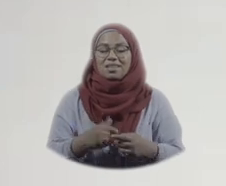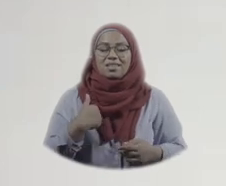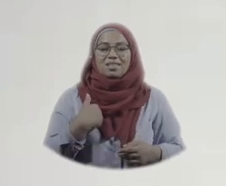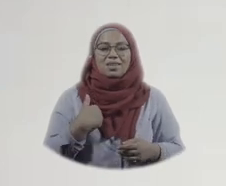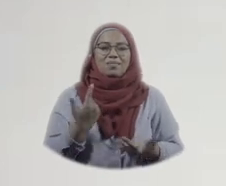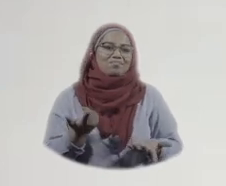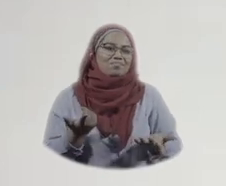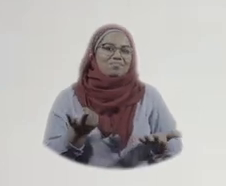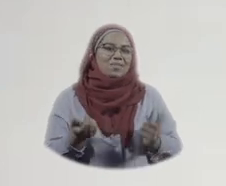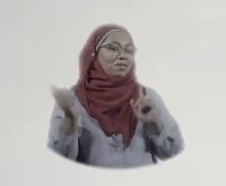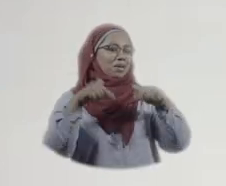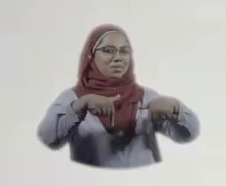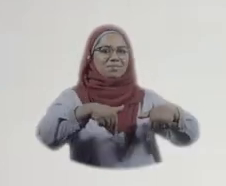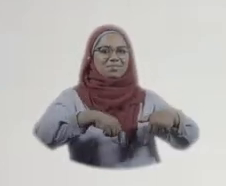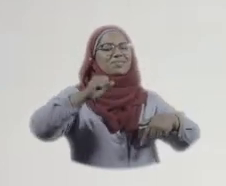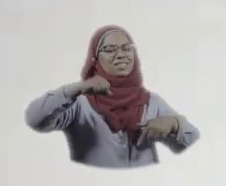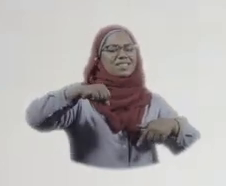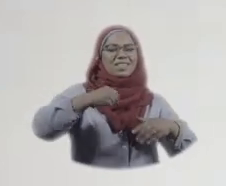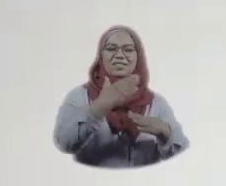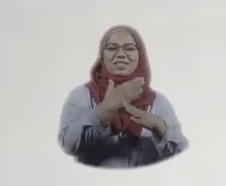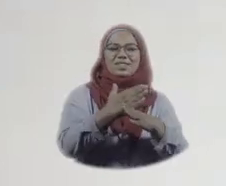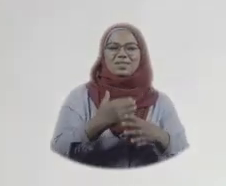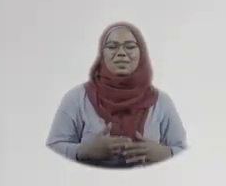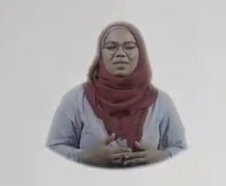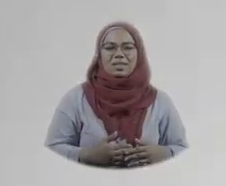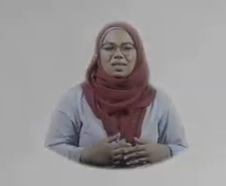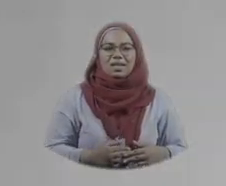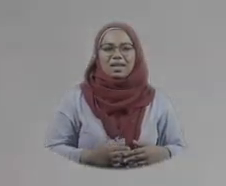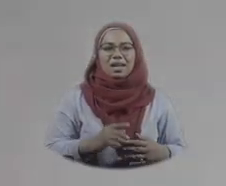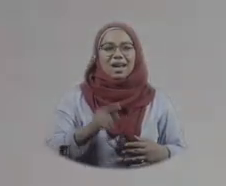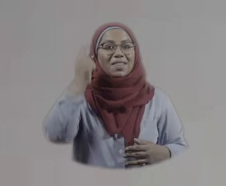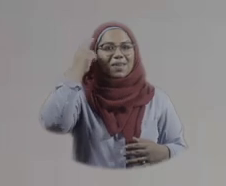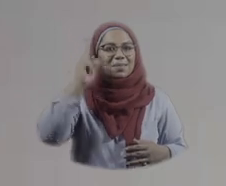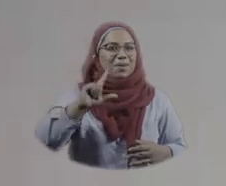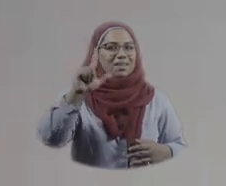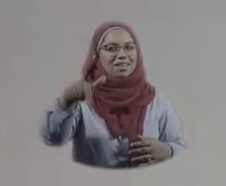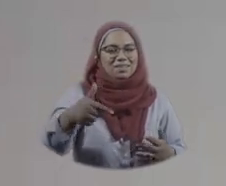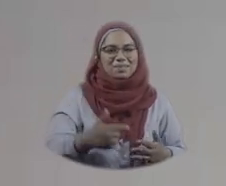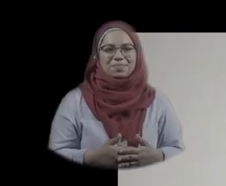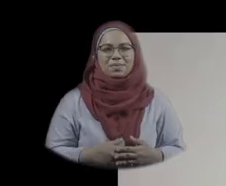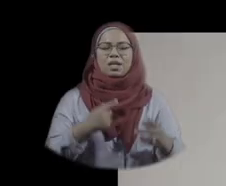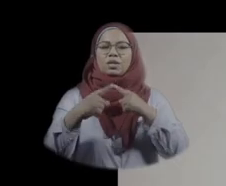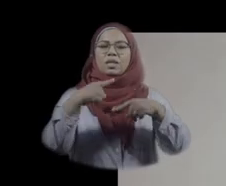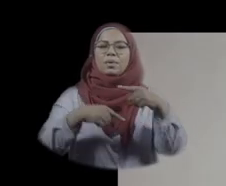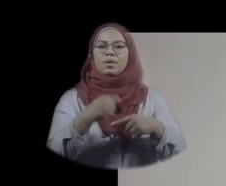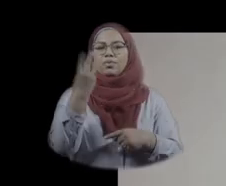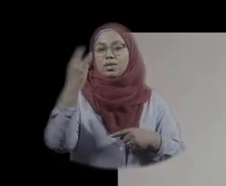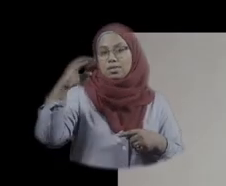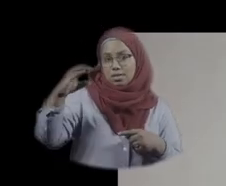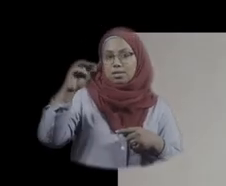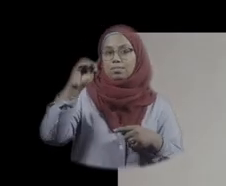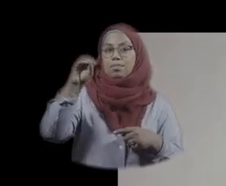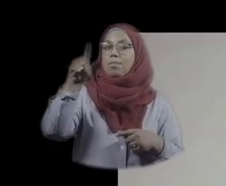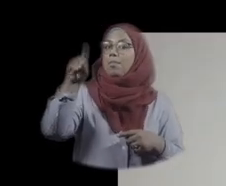it. And so then I just came to the conclusion, okay, I'll do this. Like, I'll think about the rest later. Talking about the